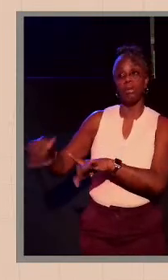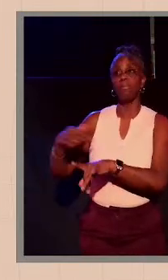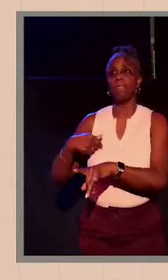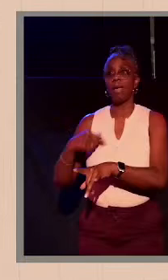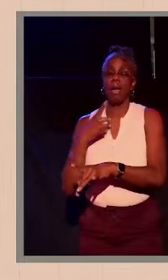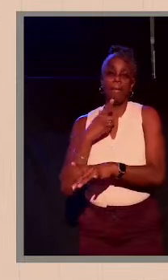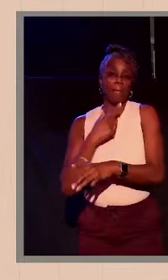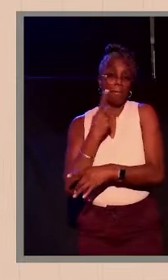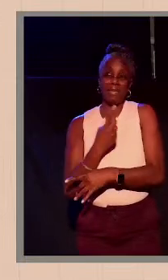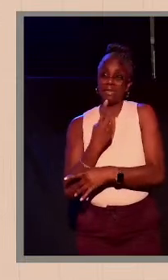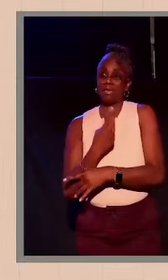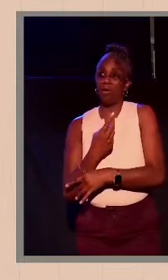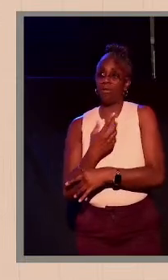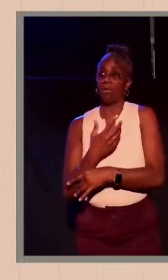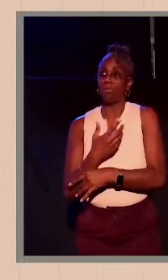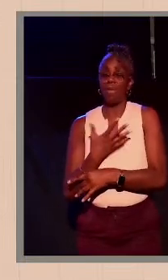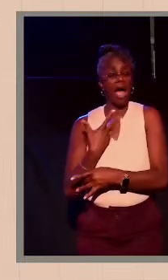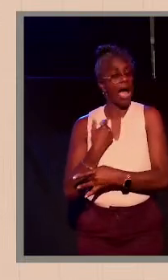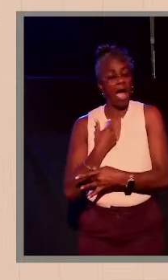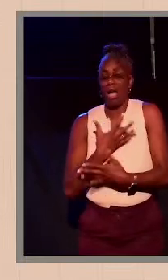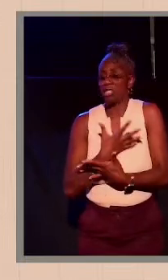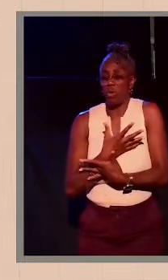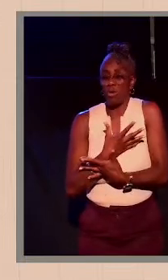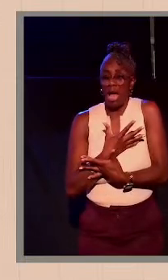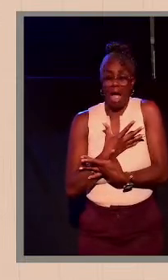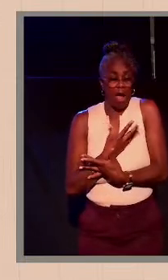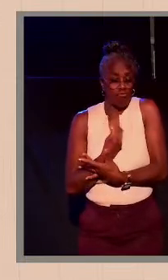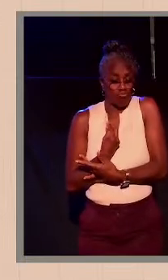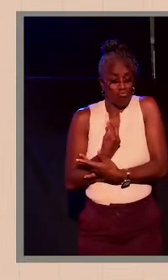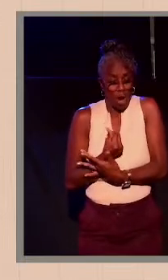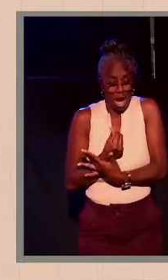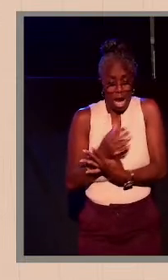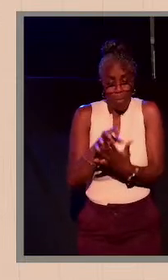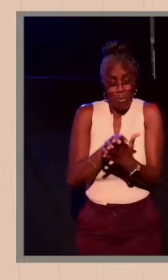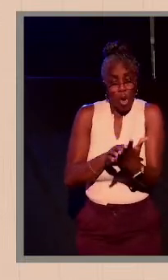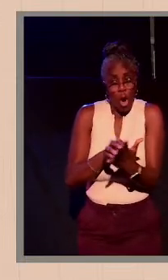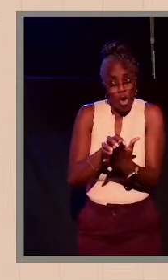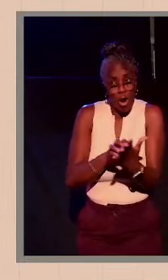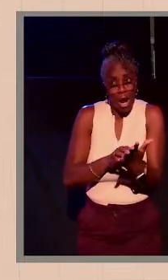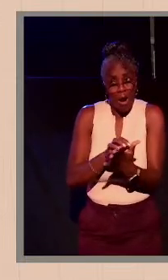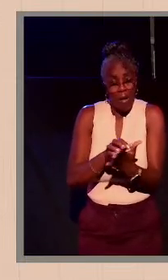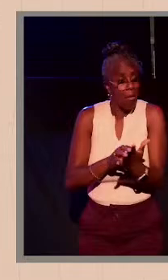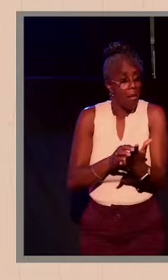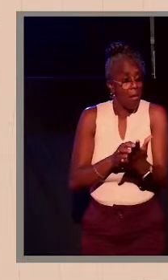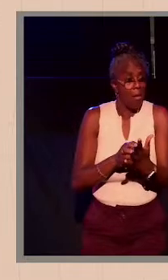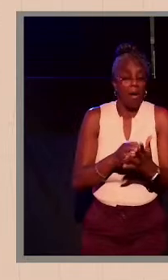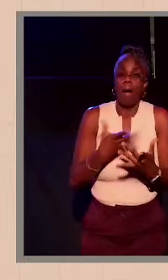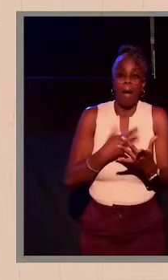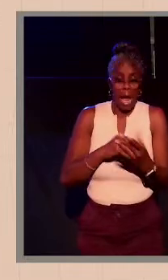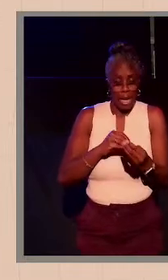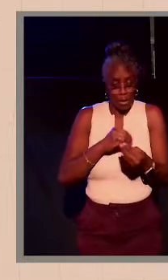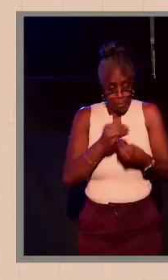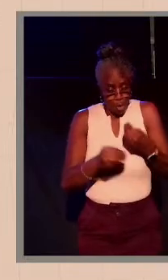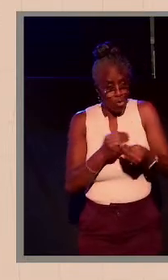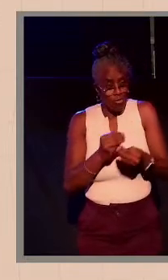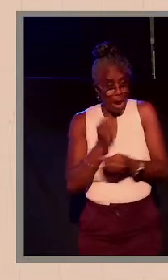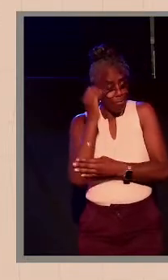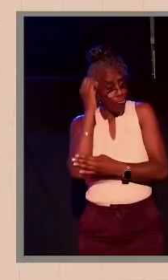don't have a lot of programming, or I'm not great at math, and I don't have programming